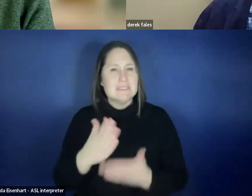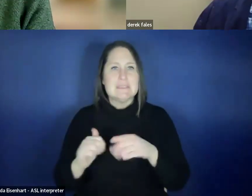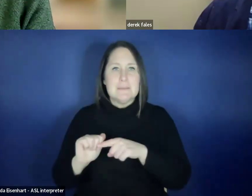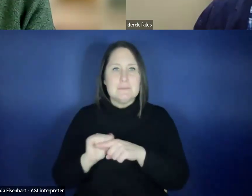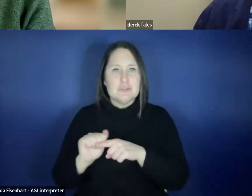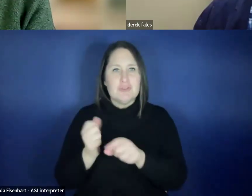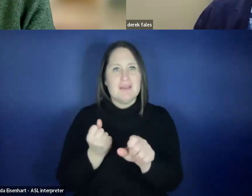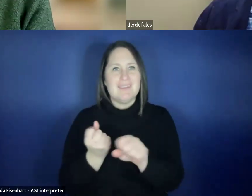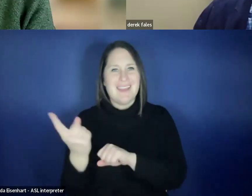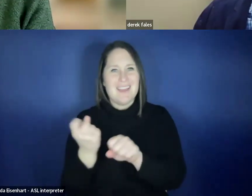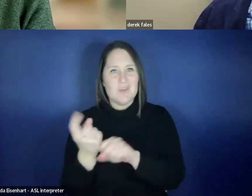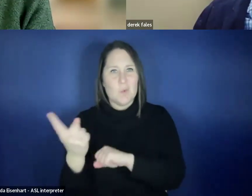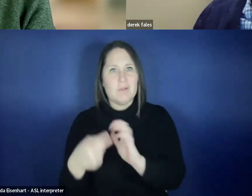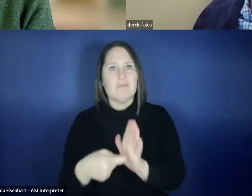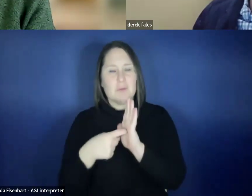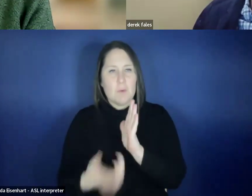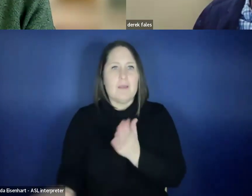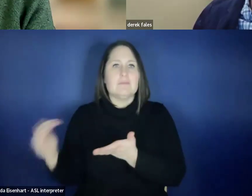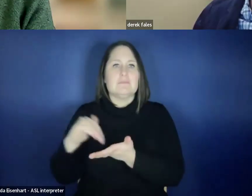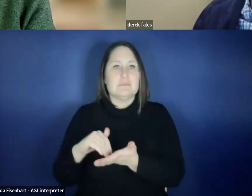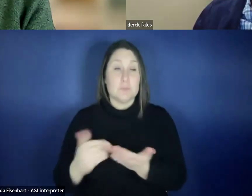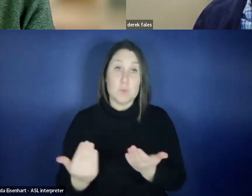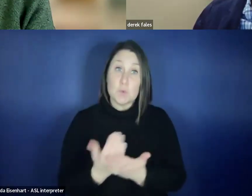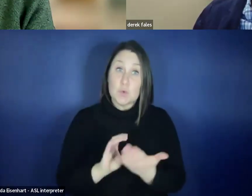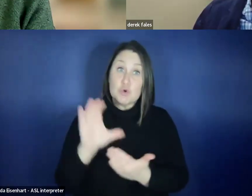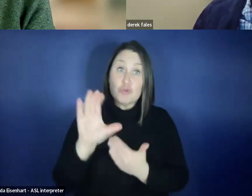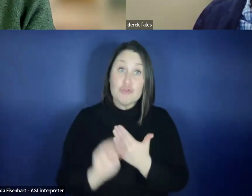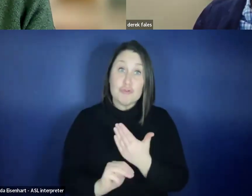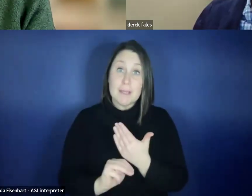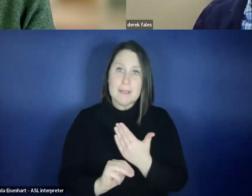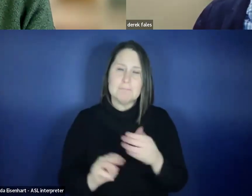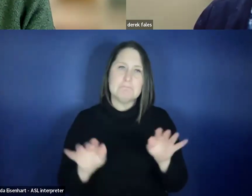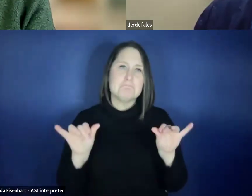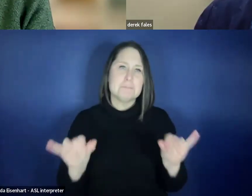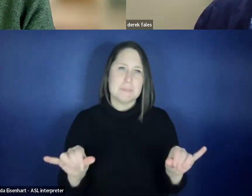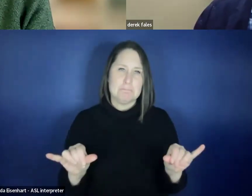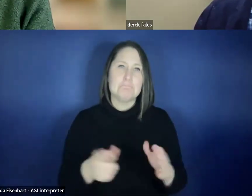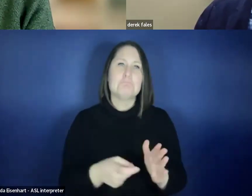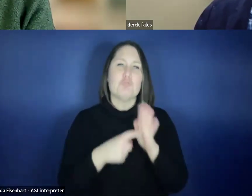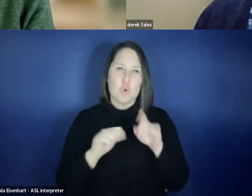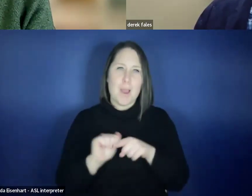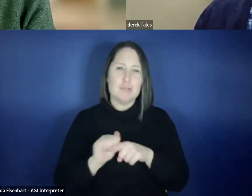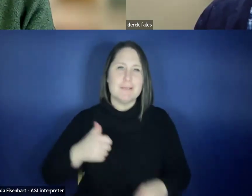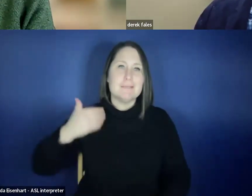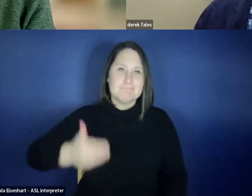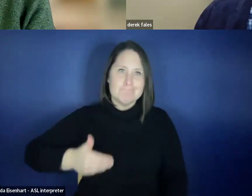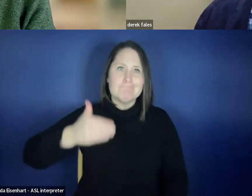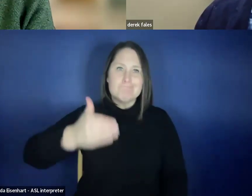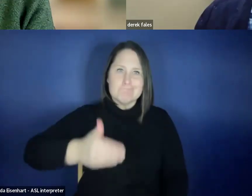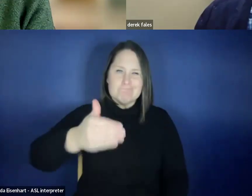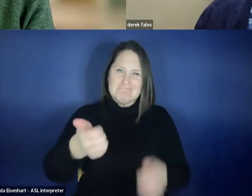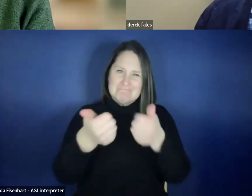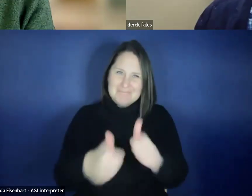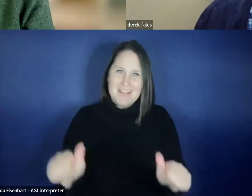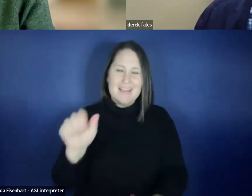are yearly trainings, and in this new curriculum, that's not any different. So any DSP